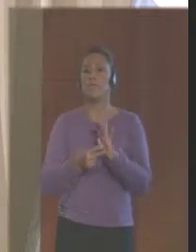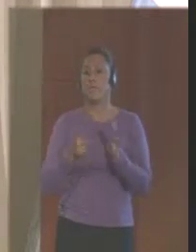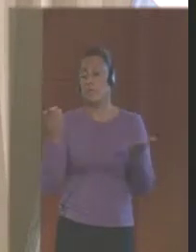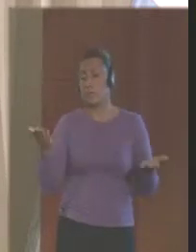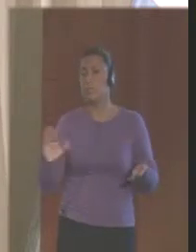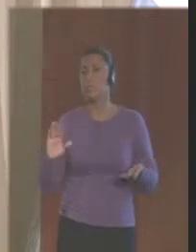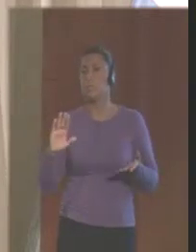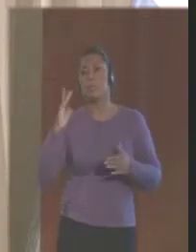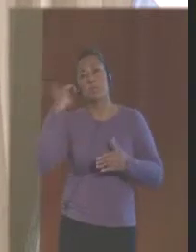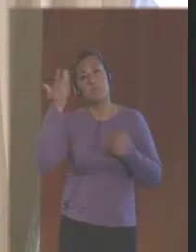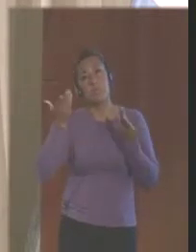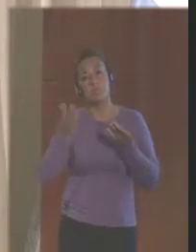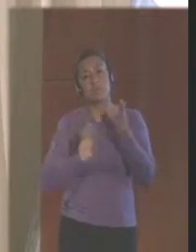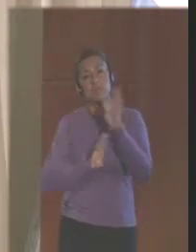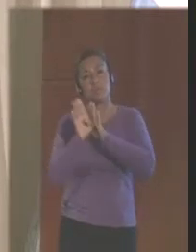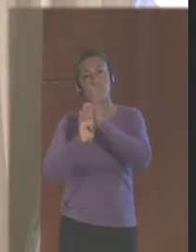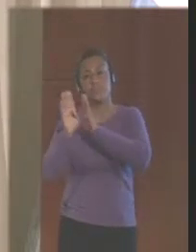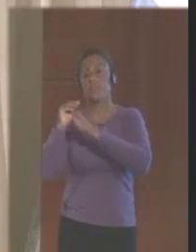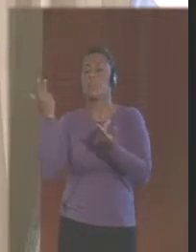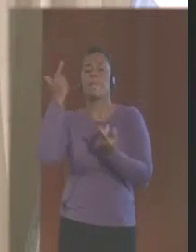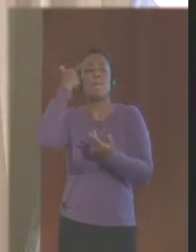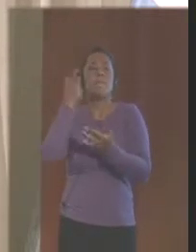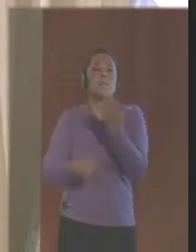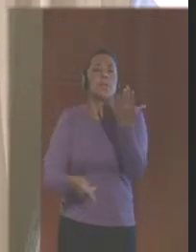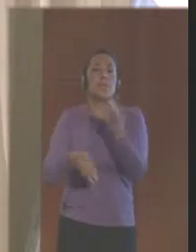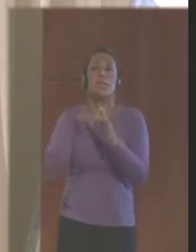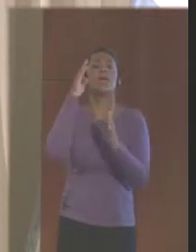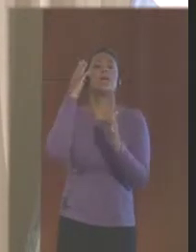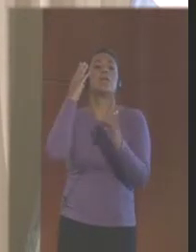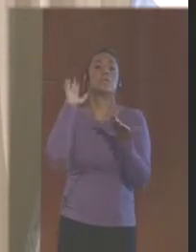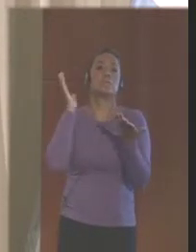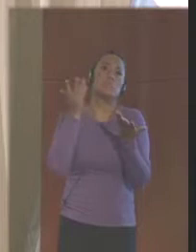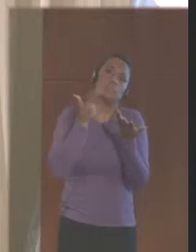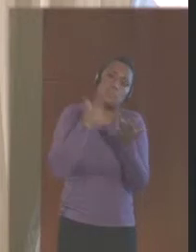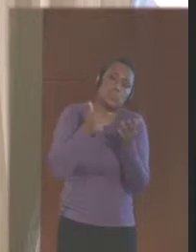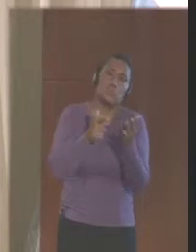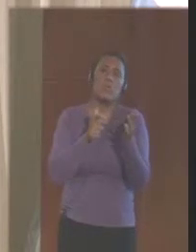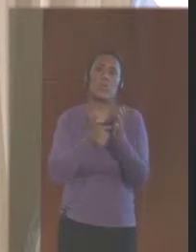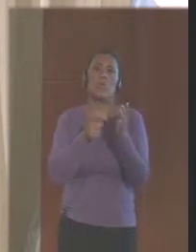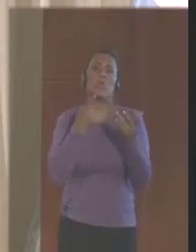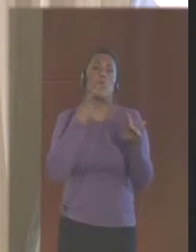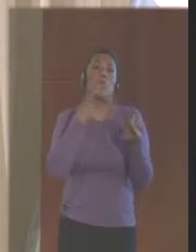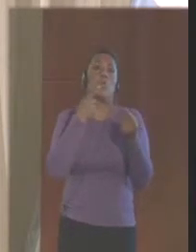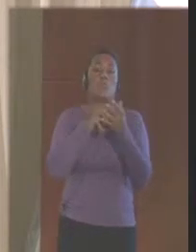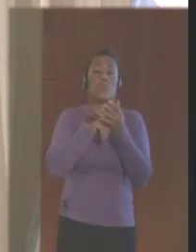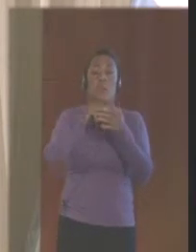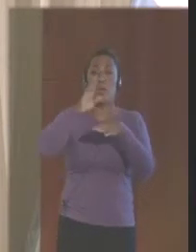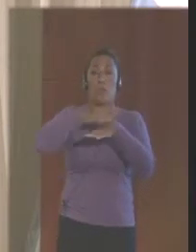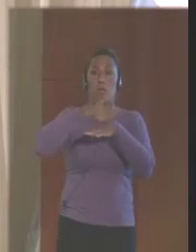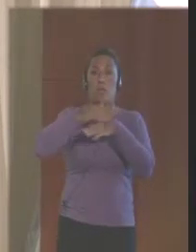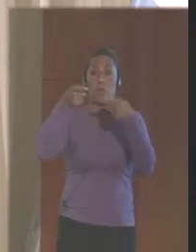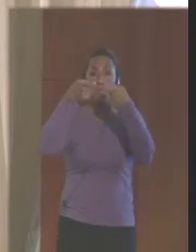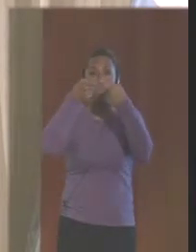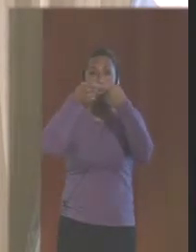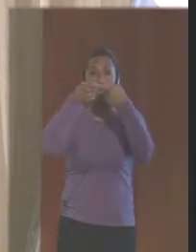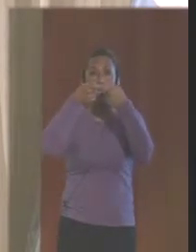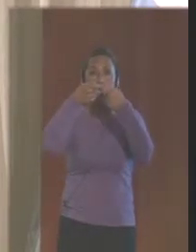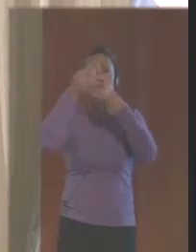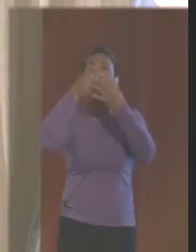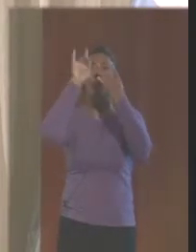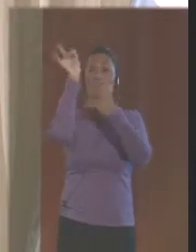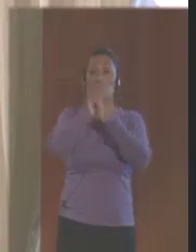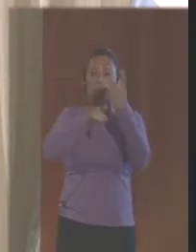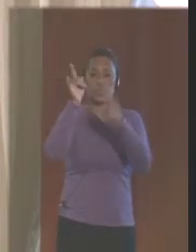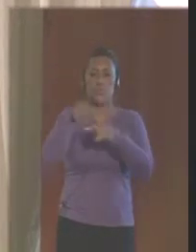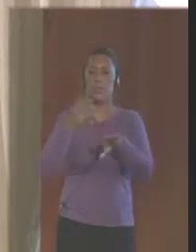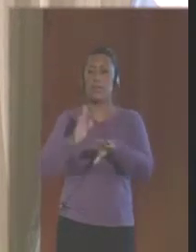of consumables with energy use in relation to government operations. And 4, the mobilization